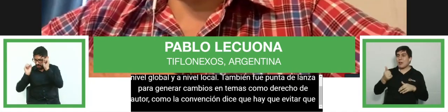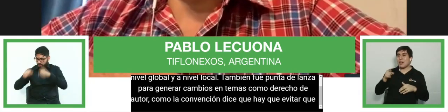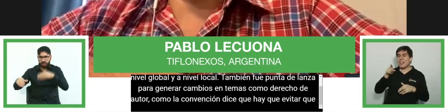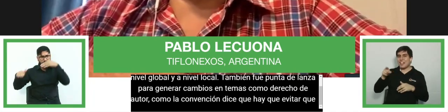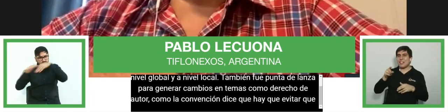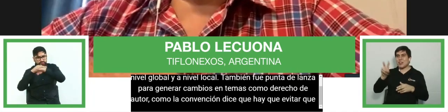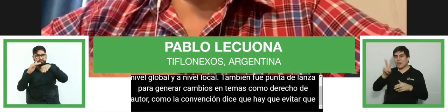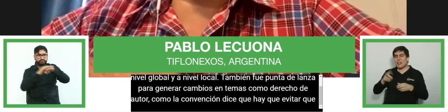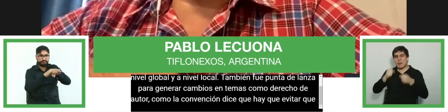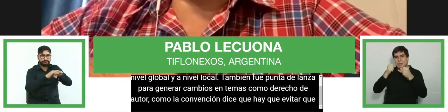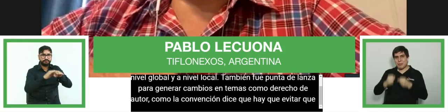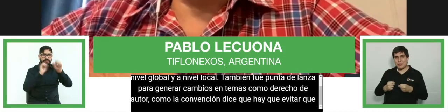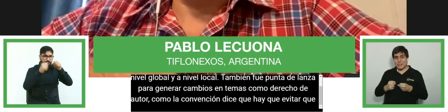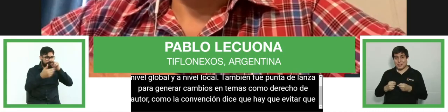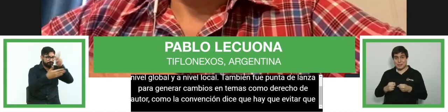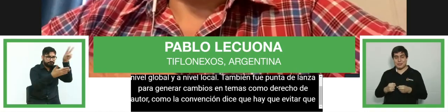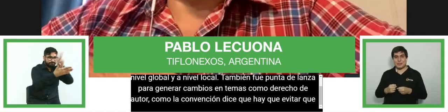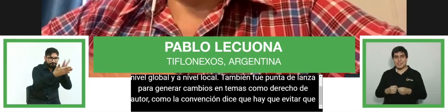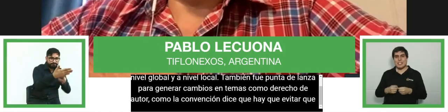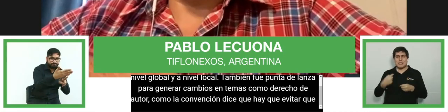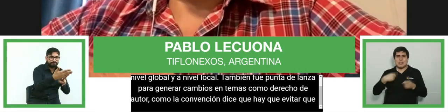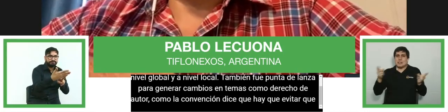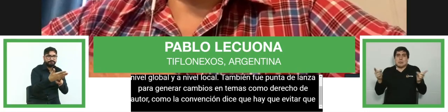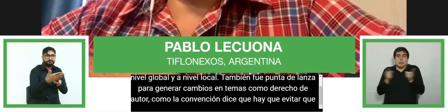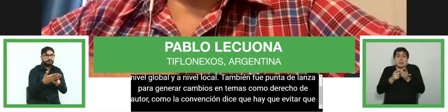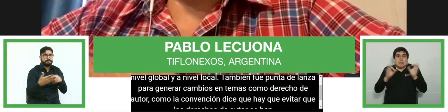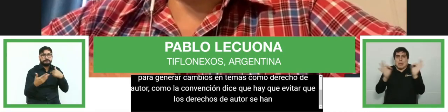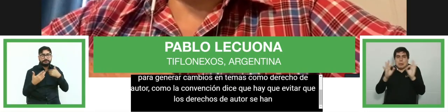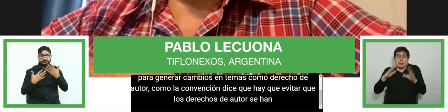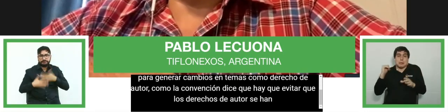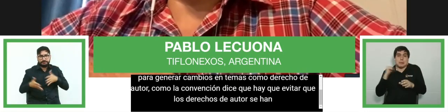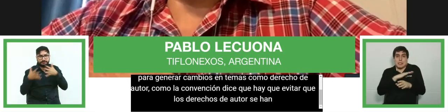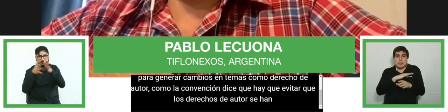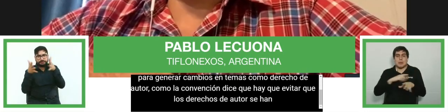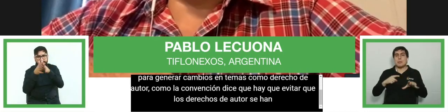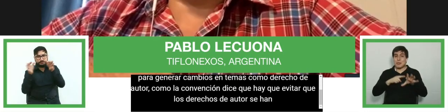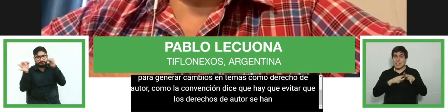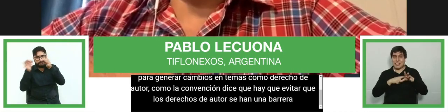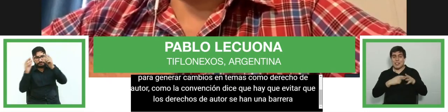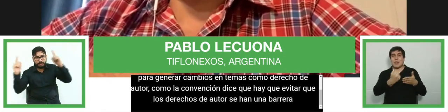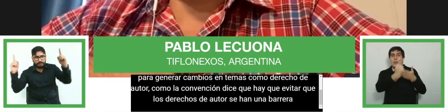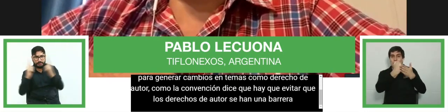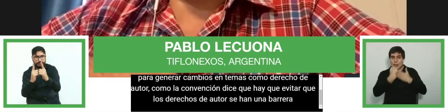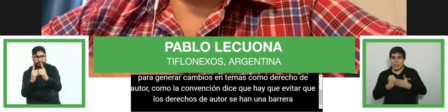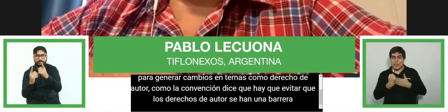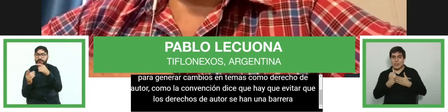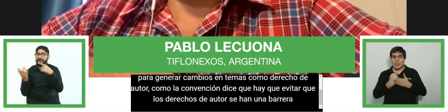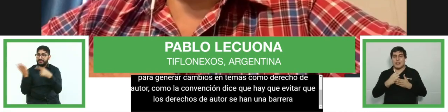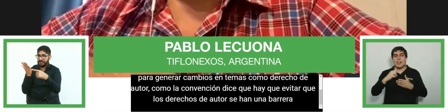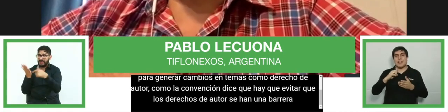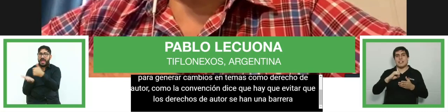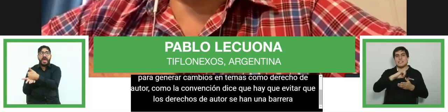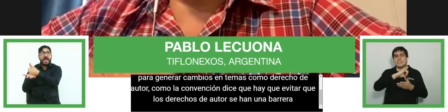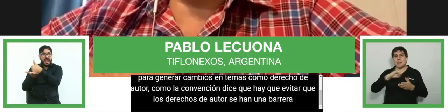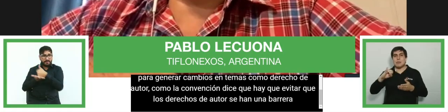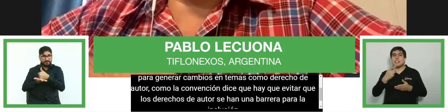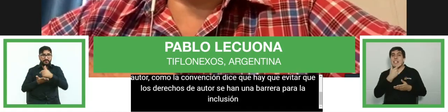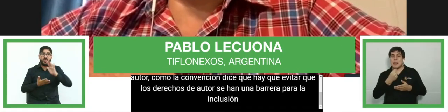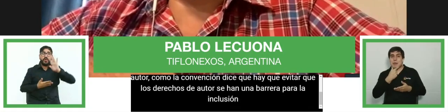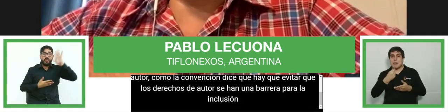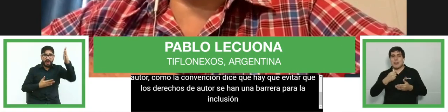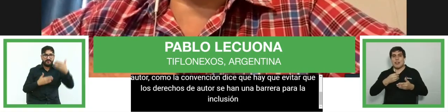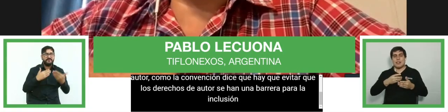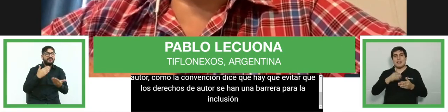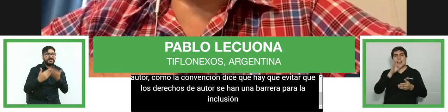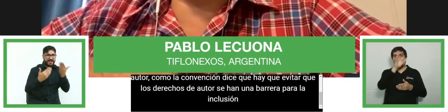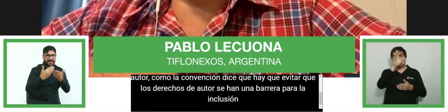have the idea of how the technology helped us to multiply and